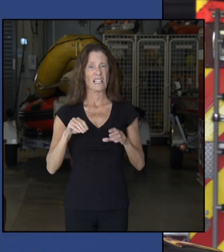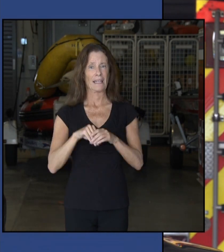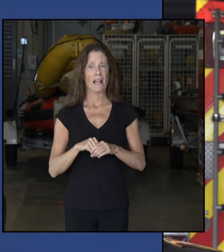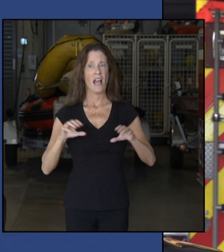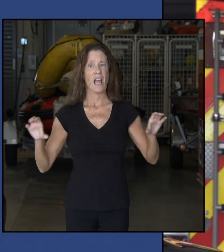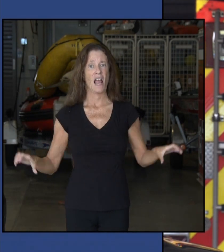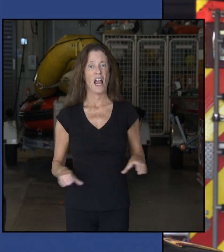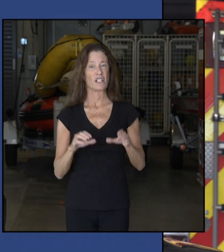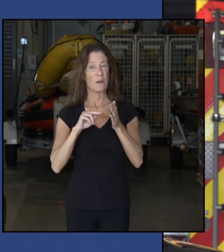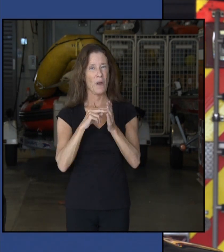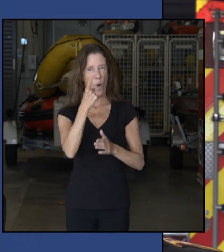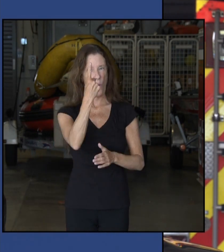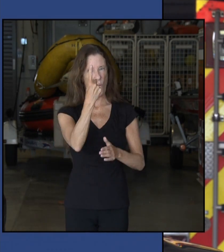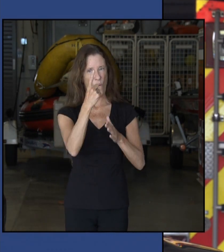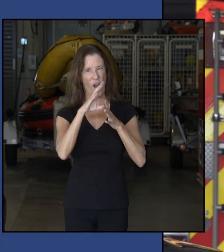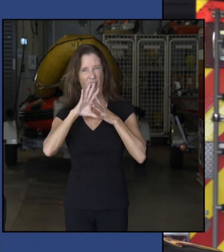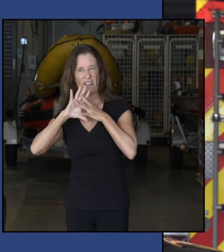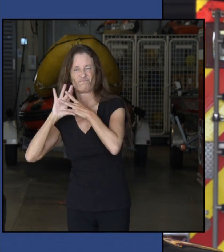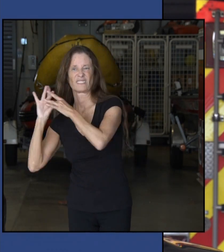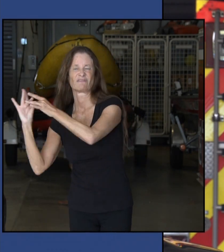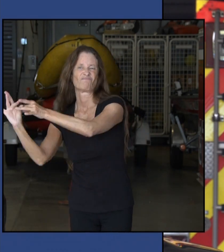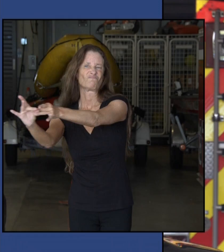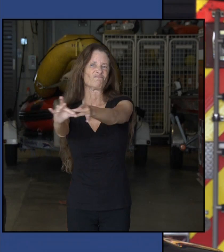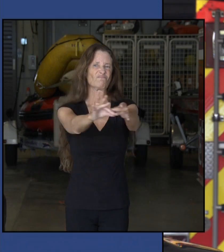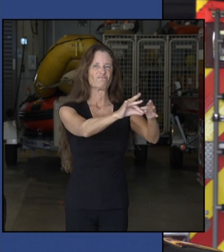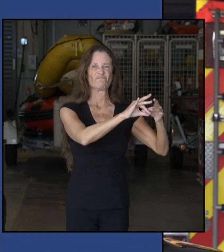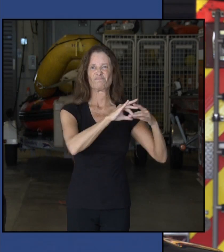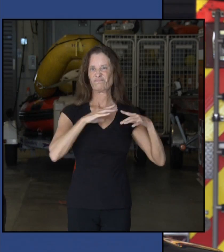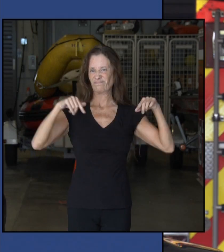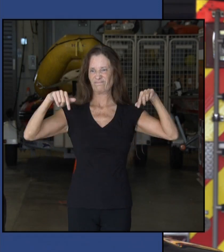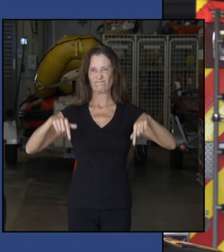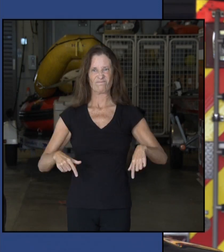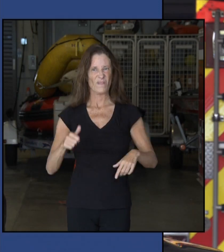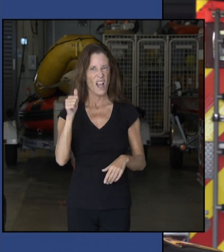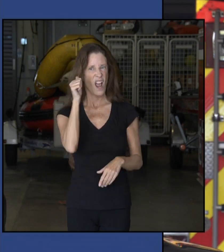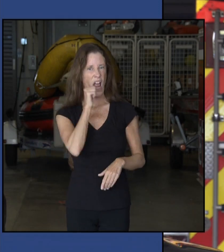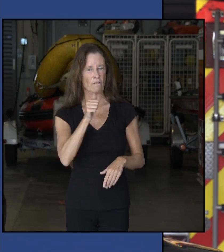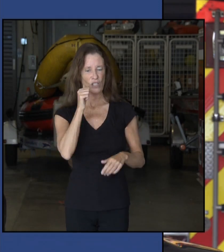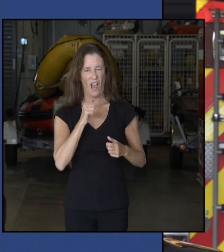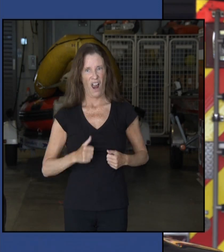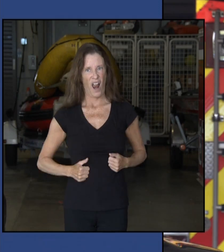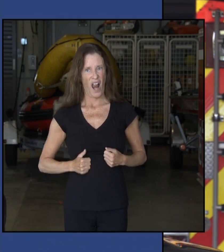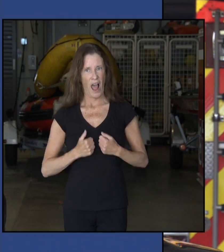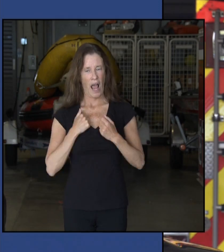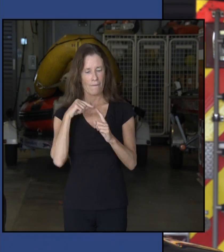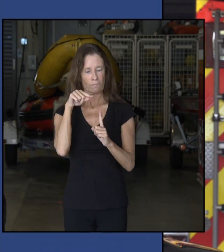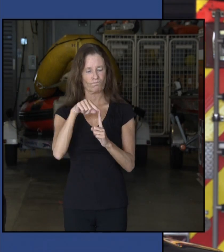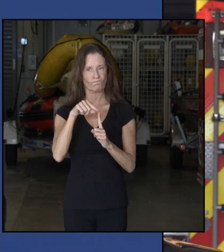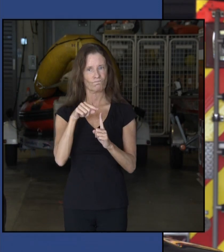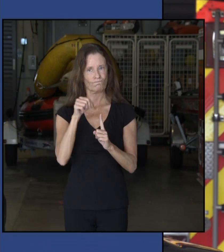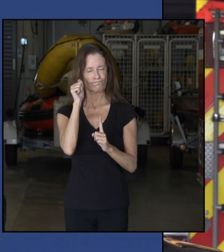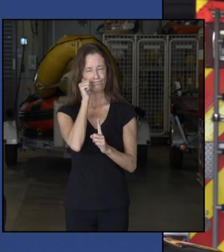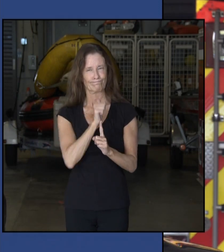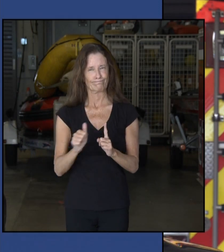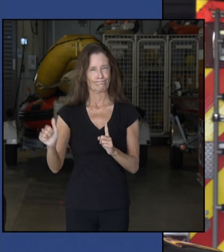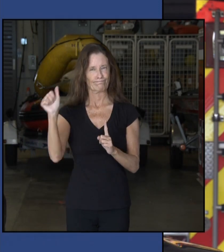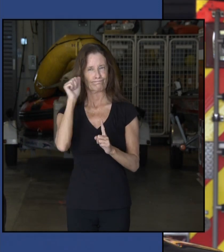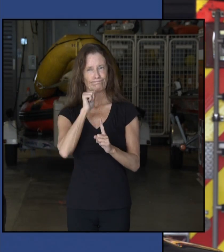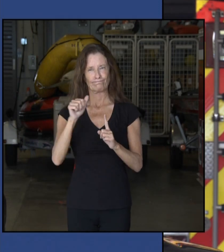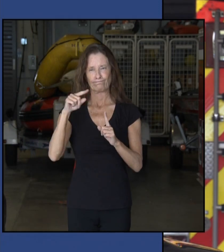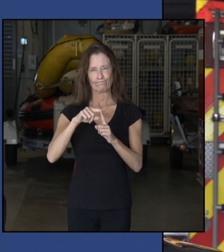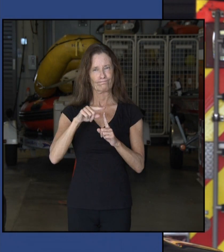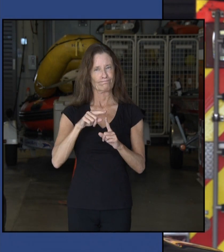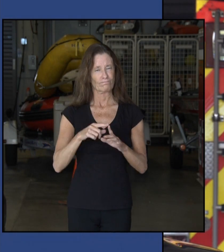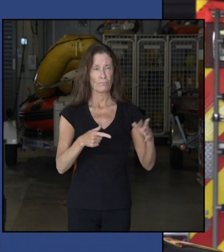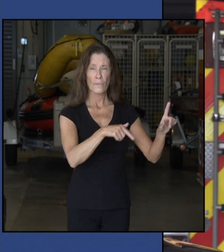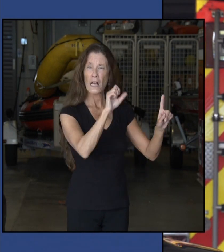front is right here at home, in our daily lives, and in our daily tasks. In Susquehanna Township, we are blessed with a